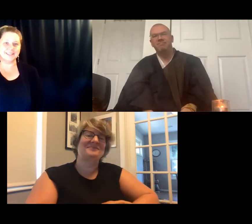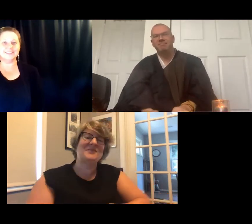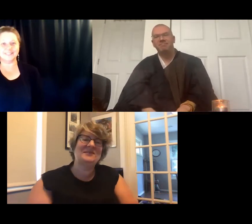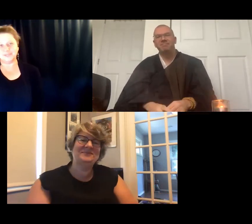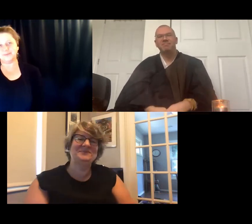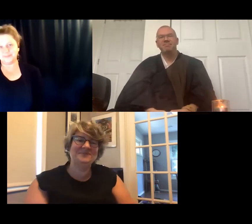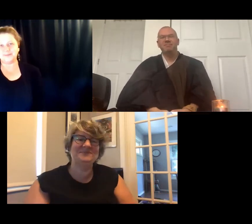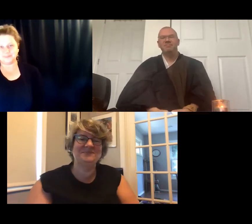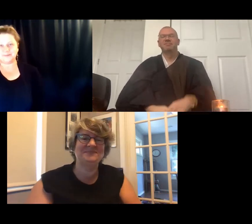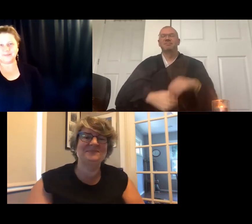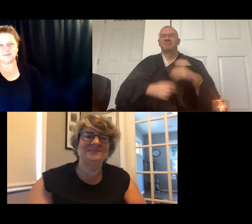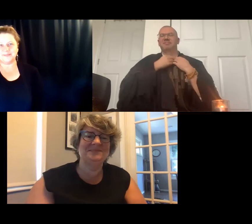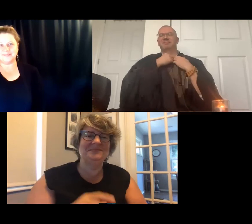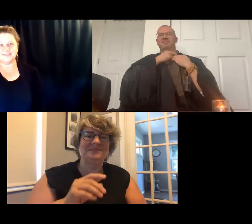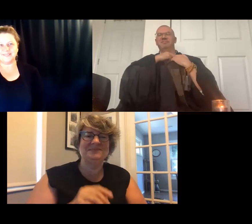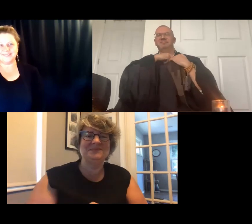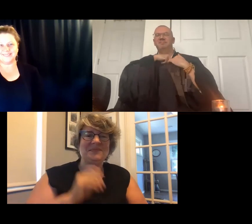ASL.